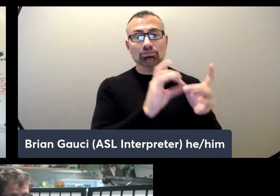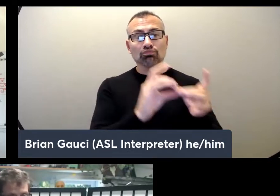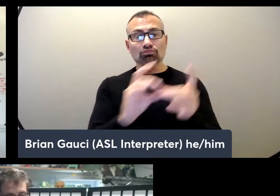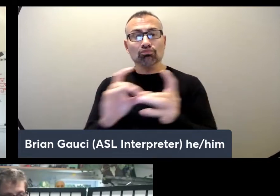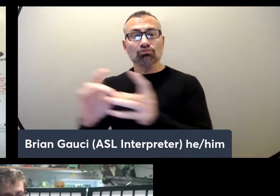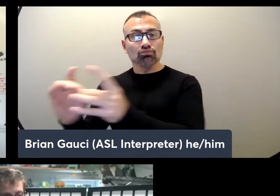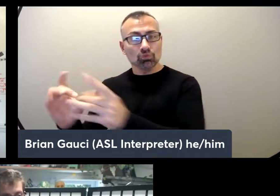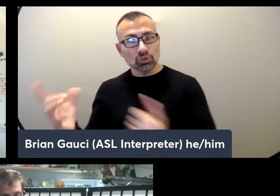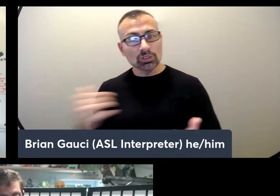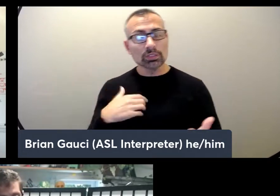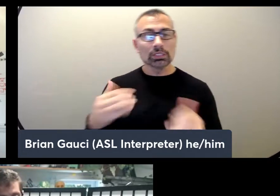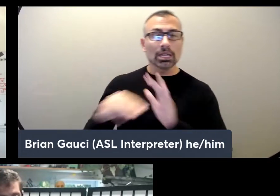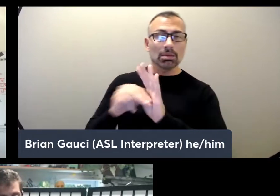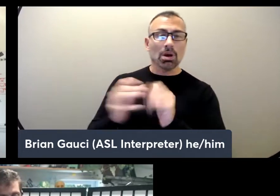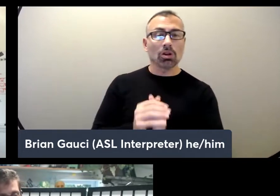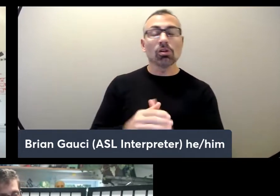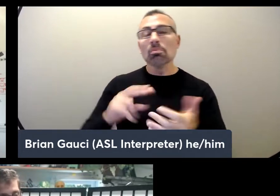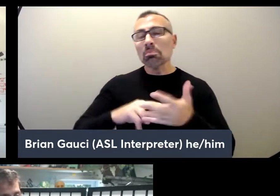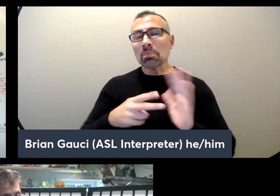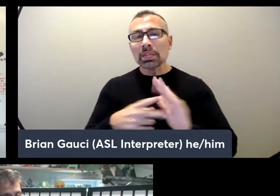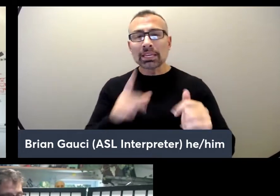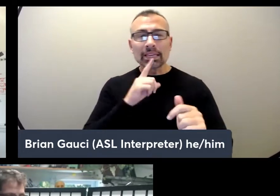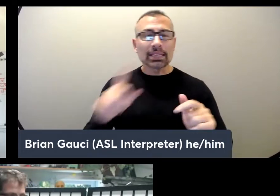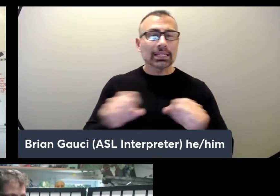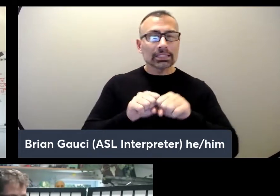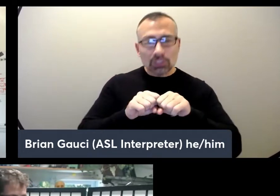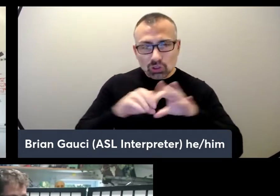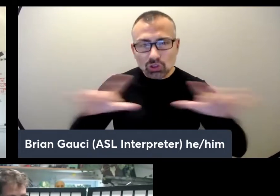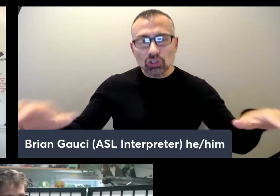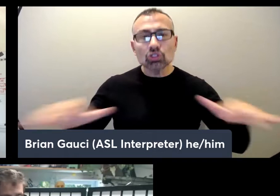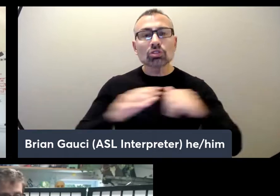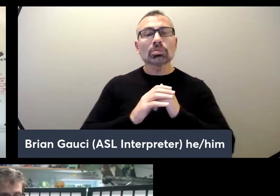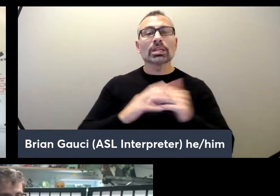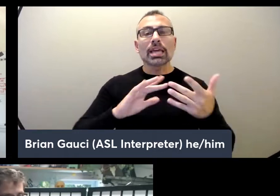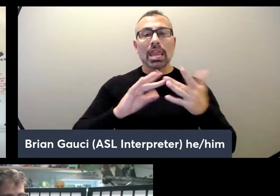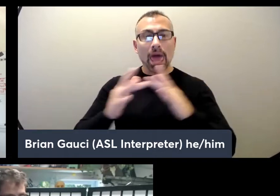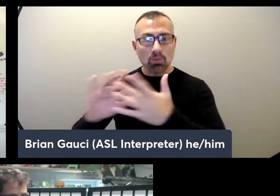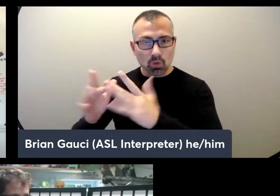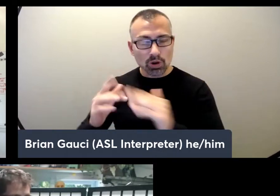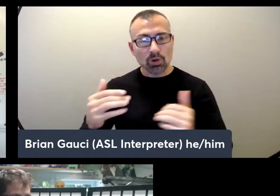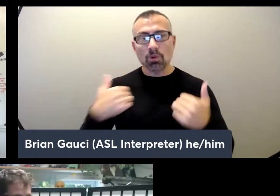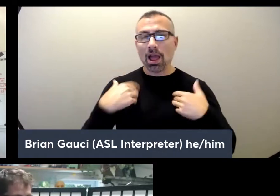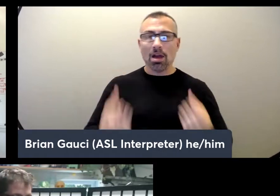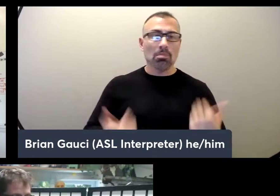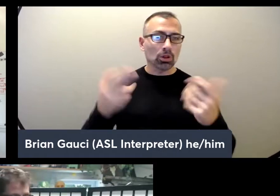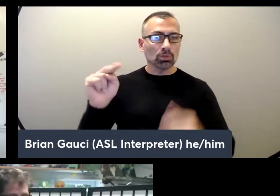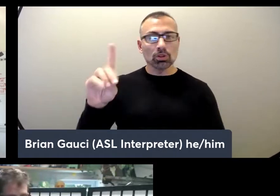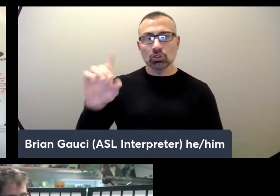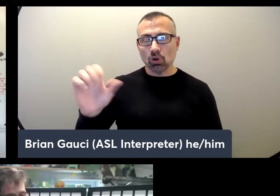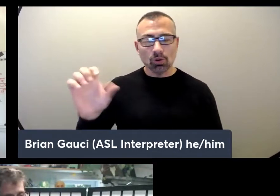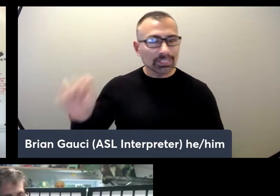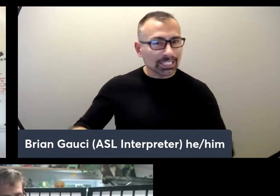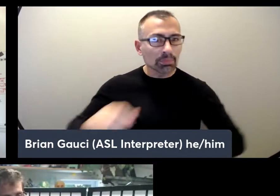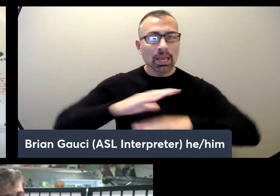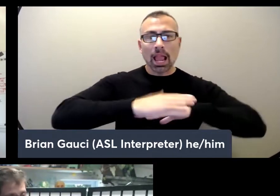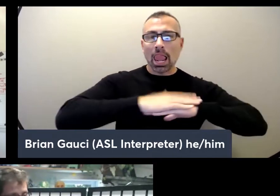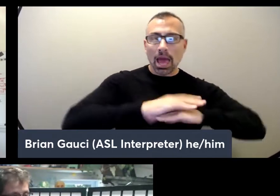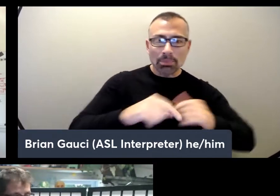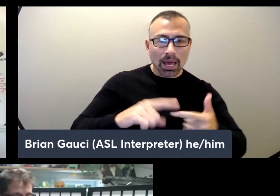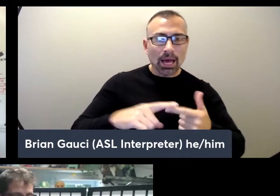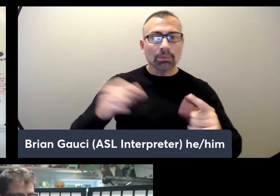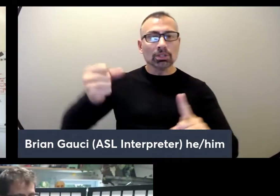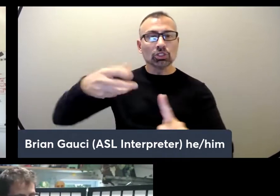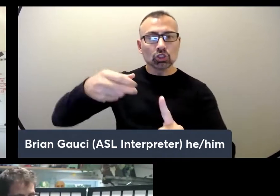it's really just a distributed network of nodes on that network, right? And those nodes can be anything, right? They can be a laptop, a server, they can be a phone, a